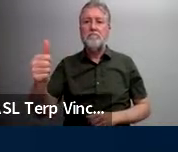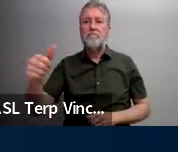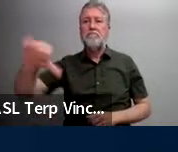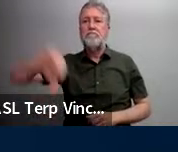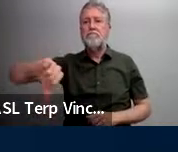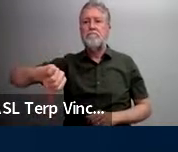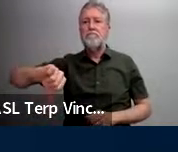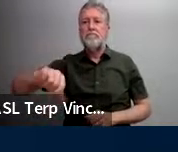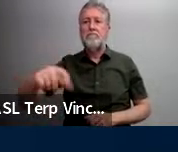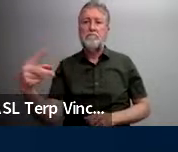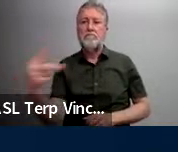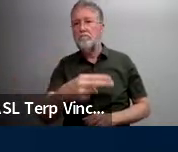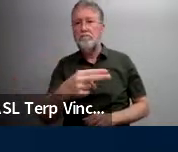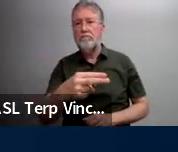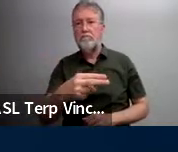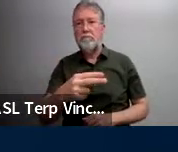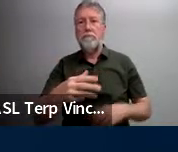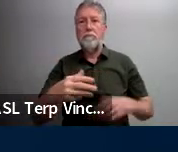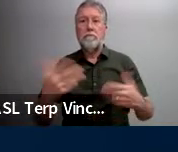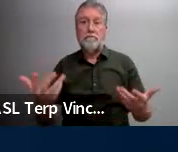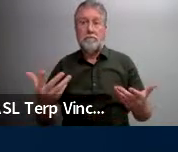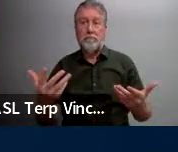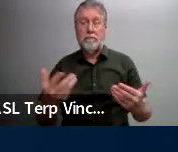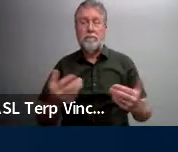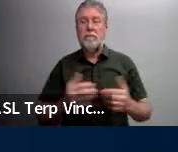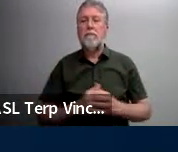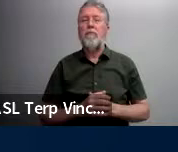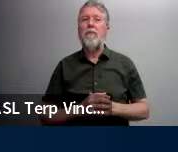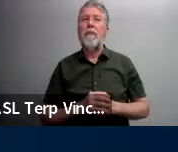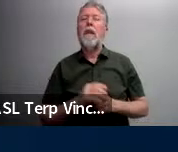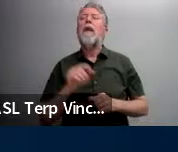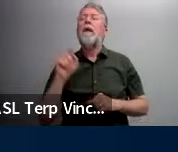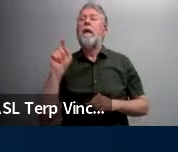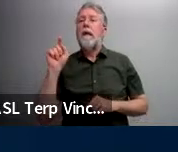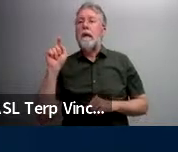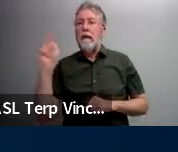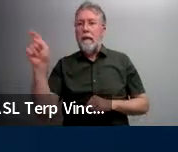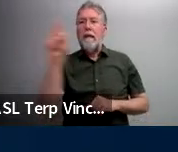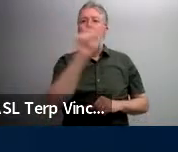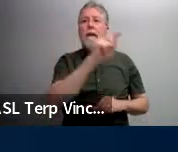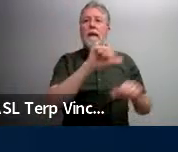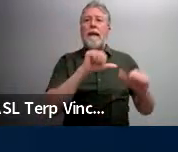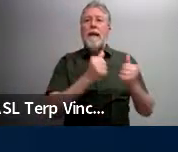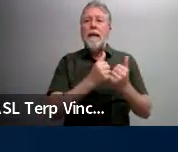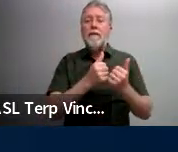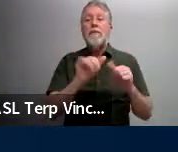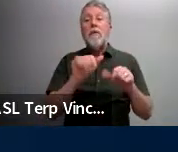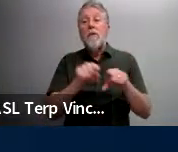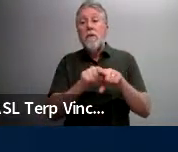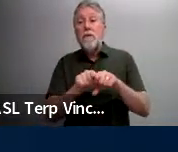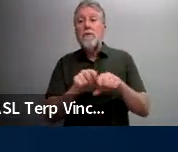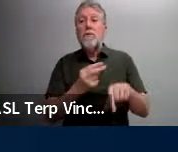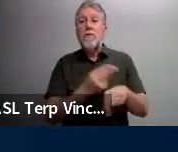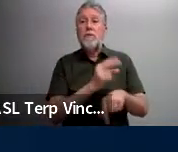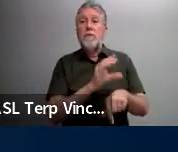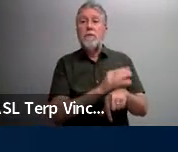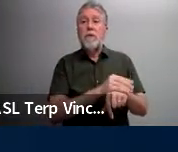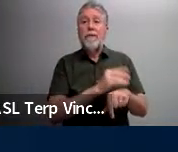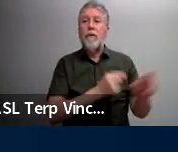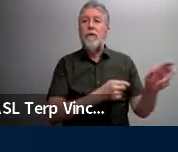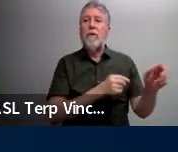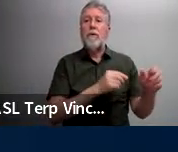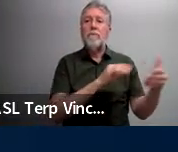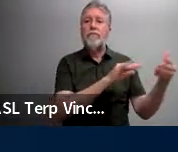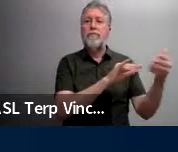are using the technology, as I said, to source information to help